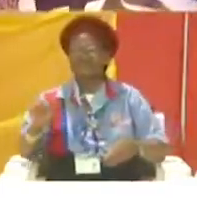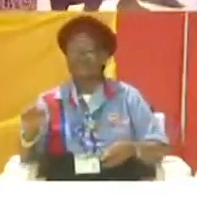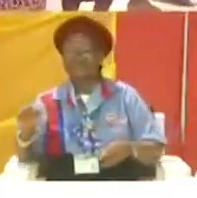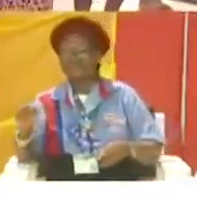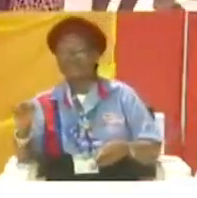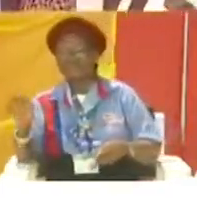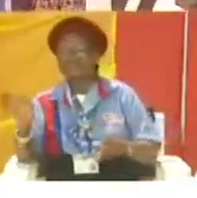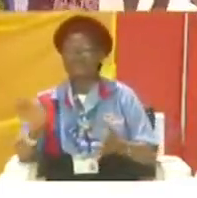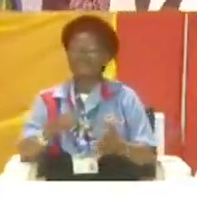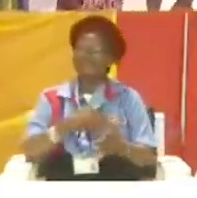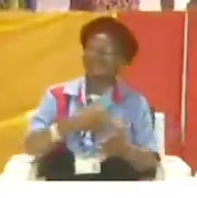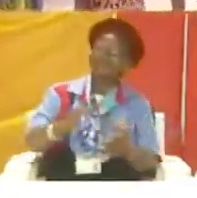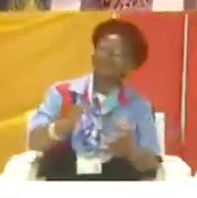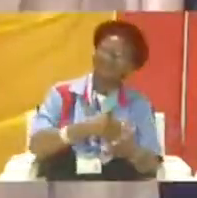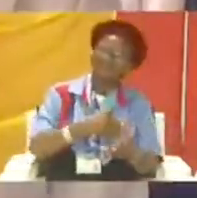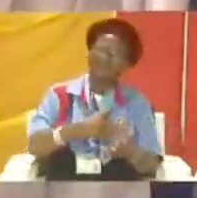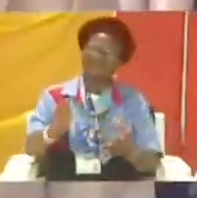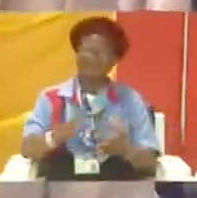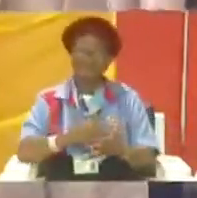much for me.